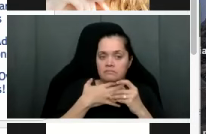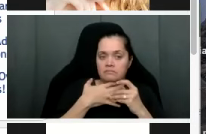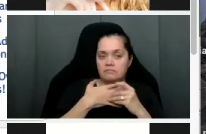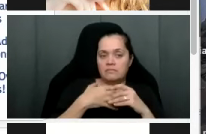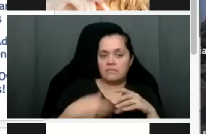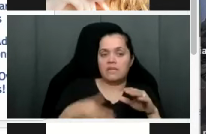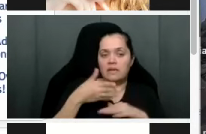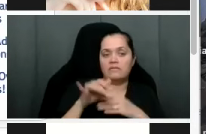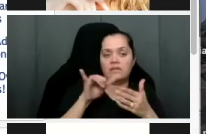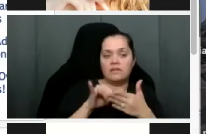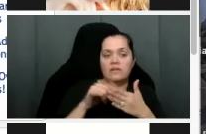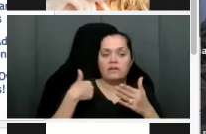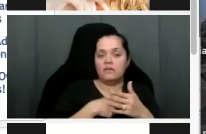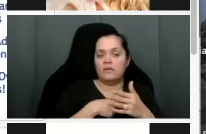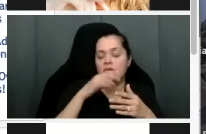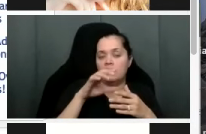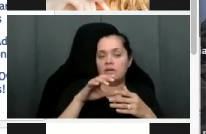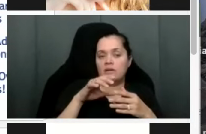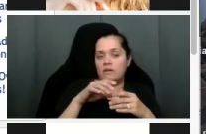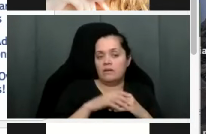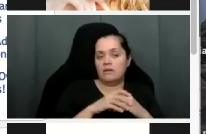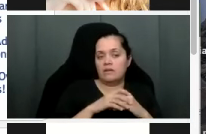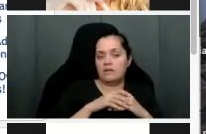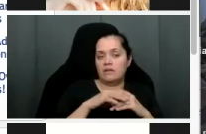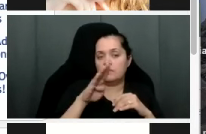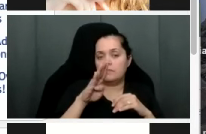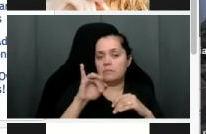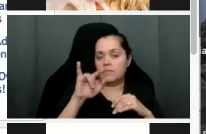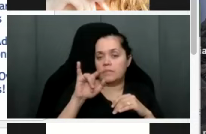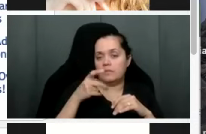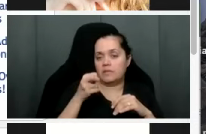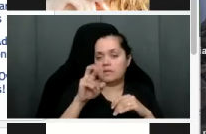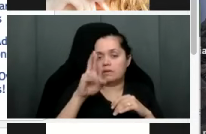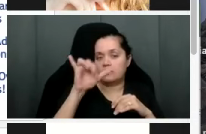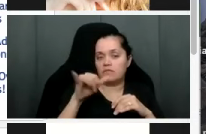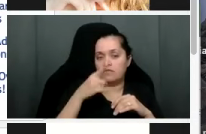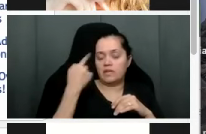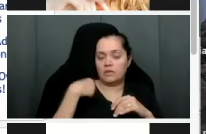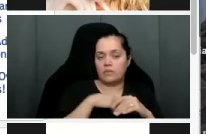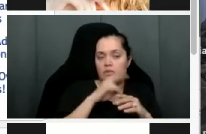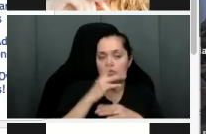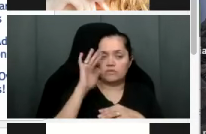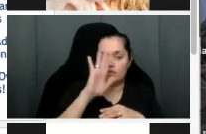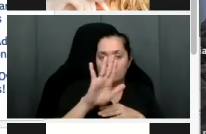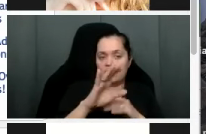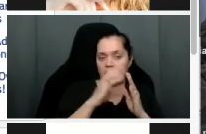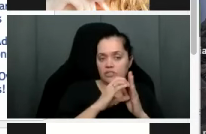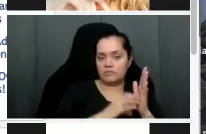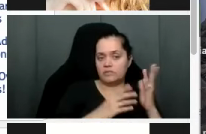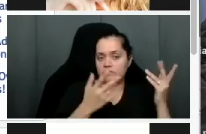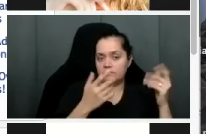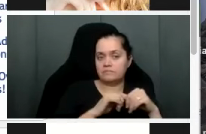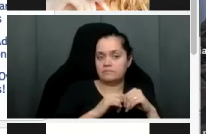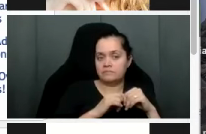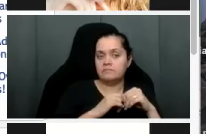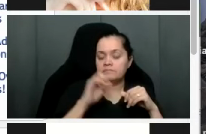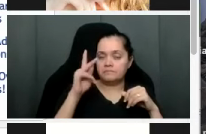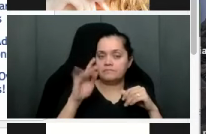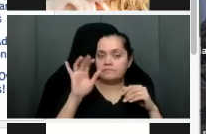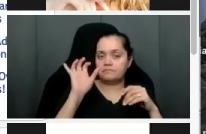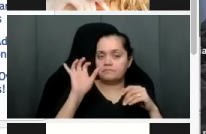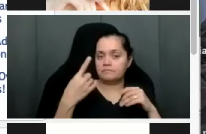After that, we have the cited and additional bibliography that we used for that chapter. Okay, so that's